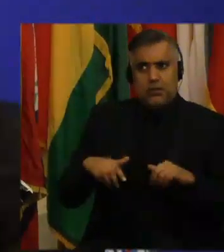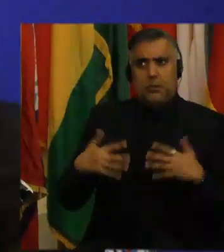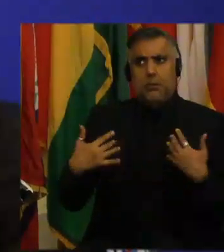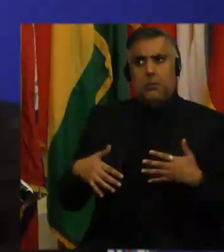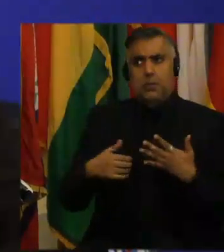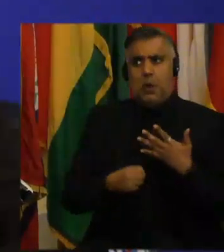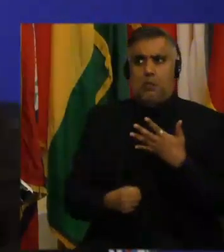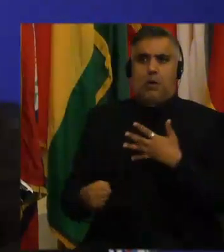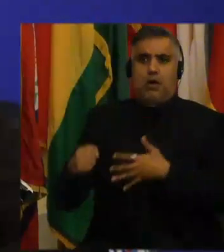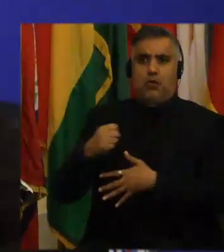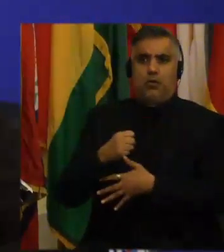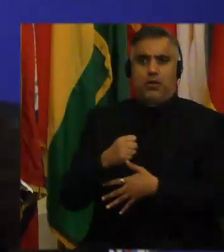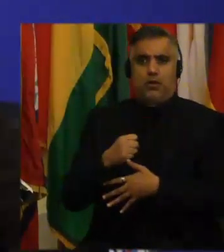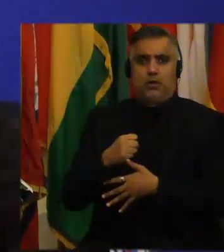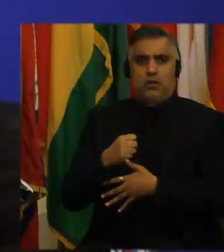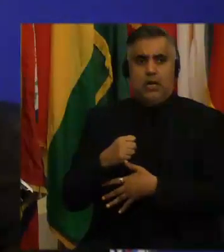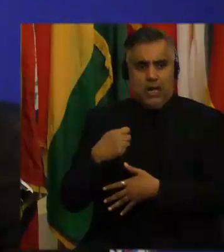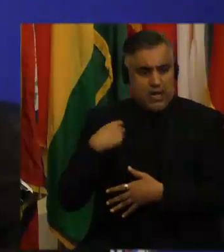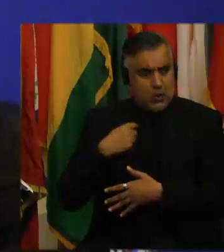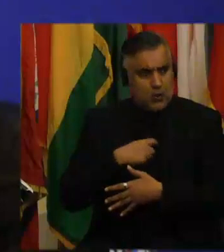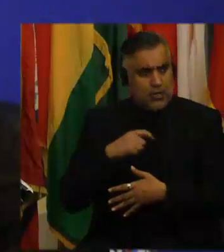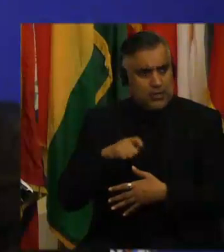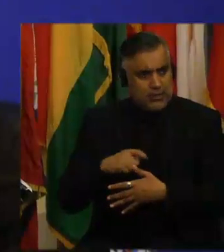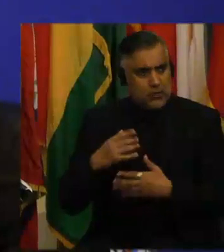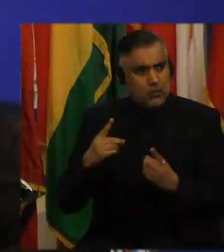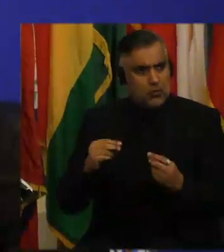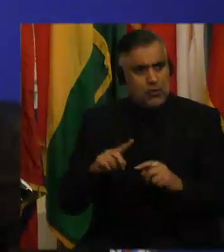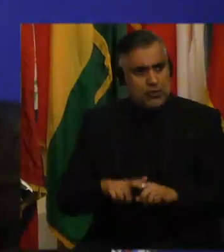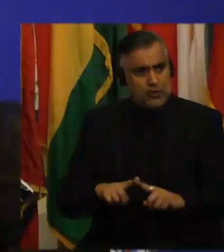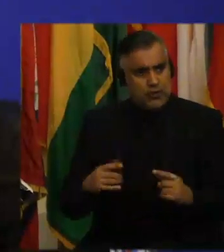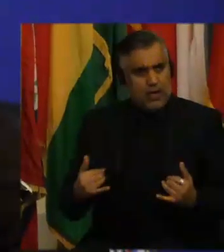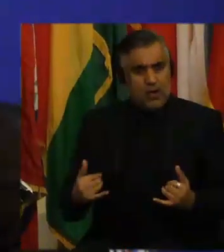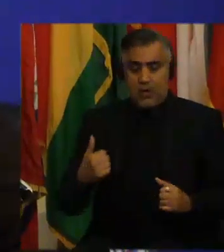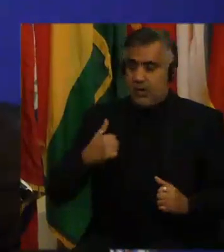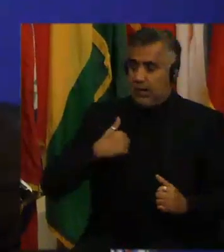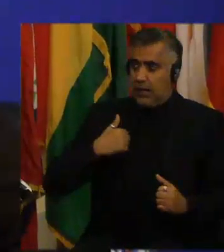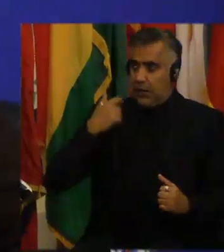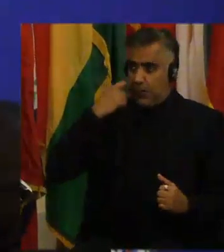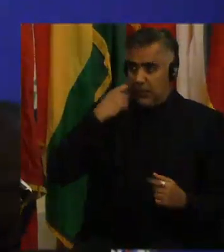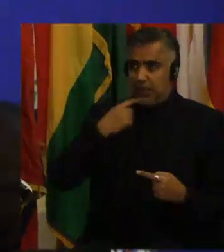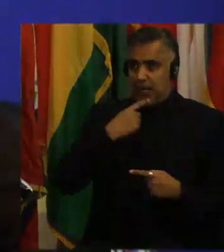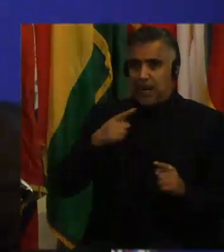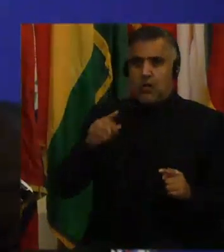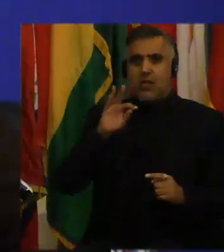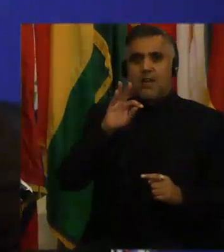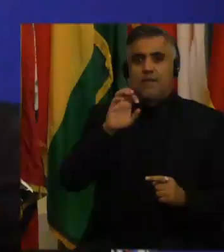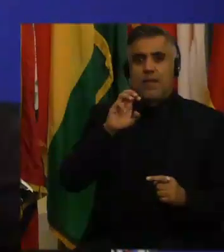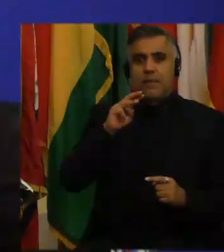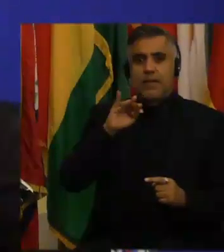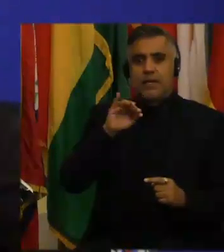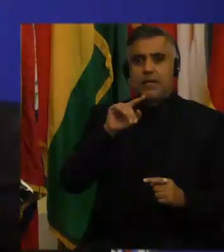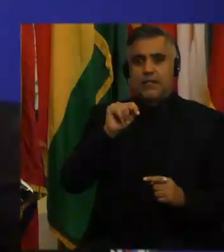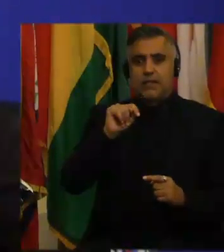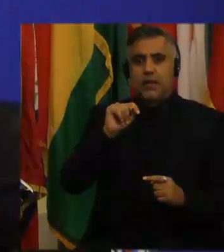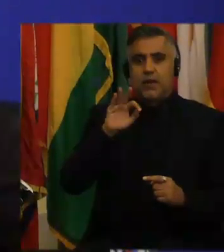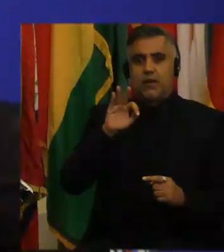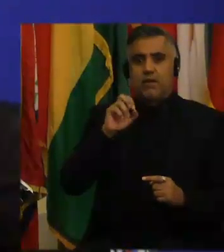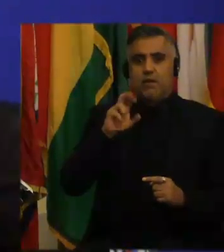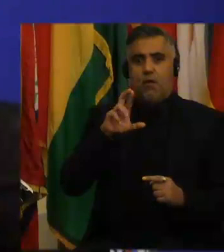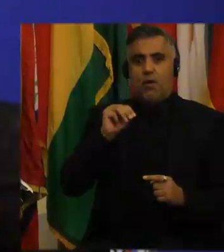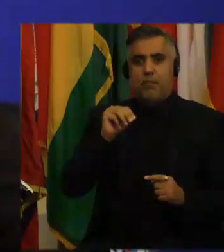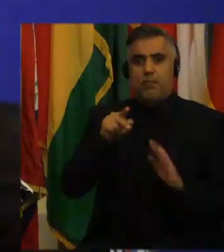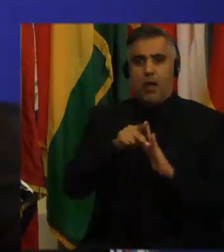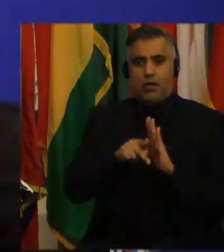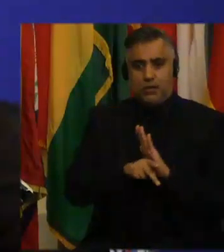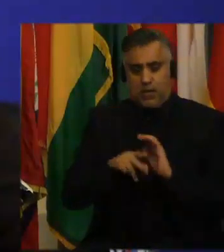priority. And I just said, we have to start to do things differently. Canada has recently announced a feminist foreign policy, and that